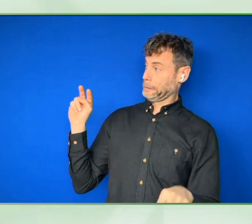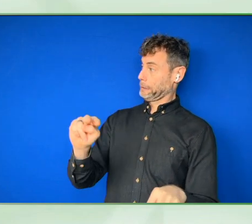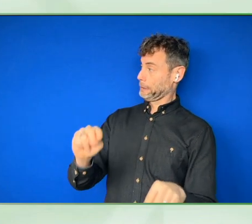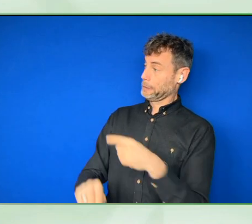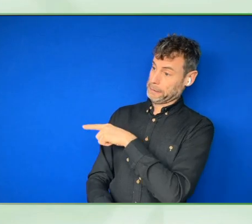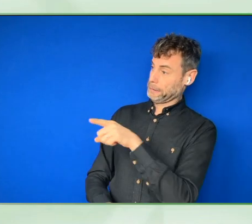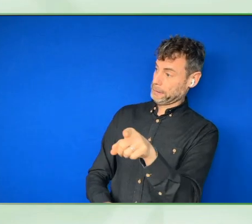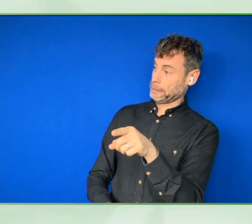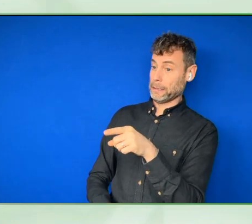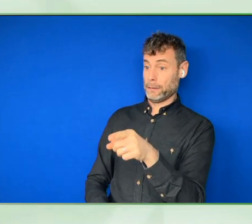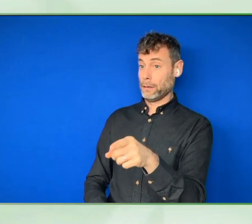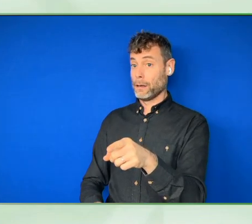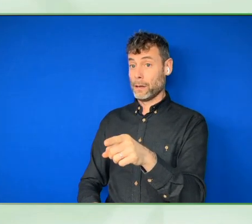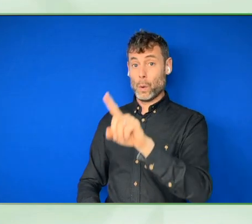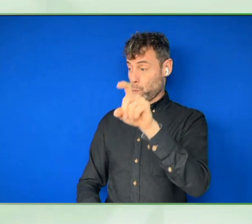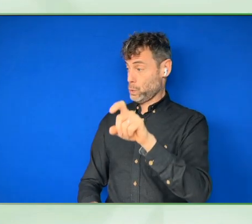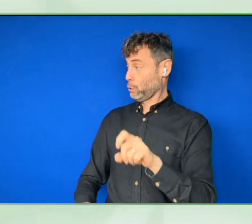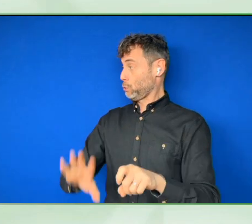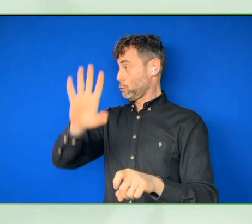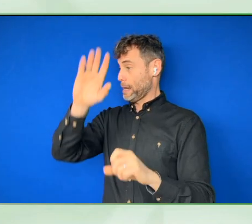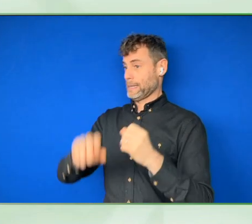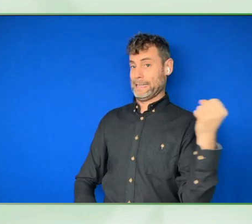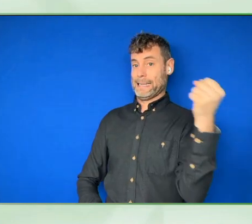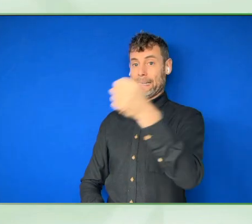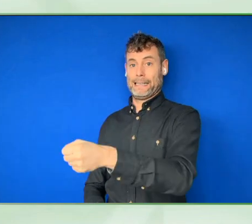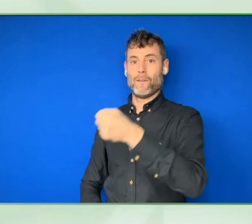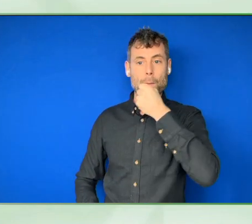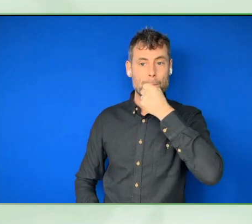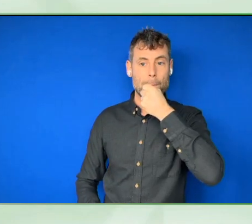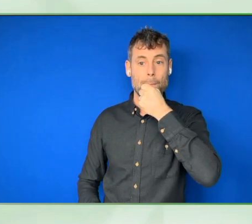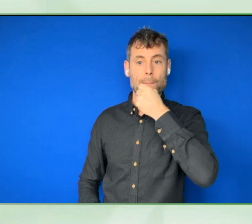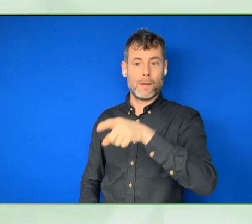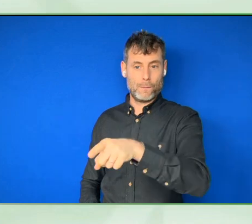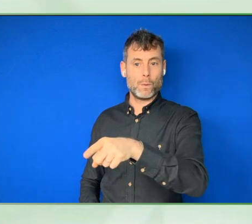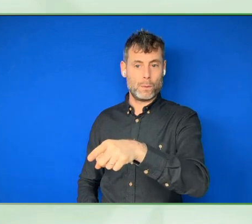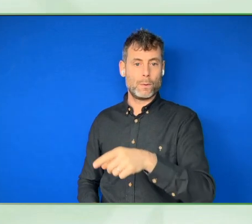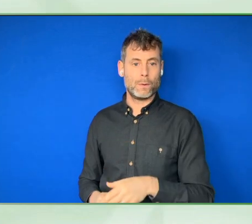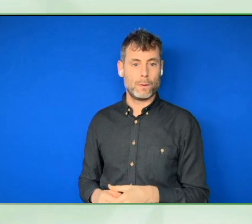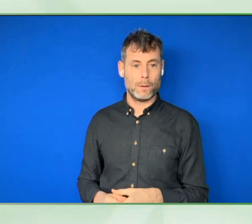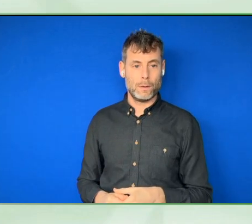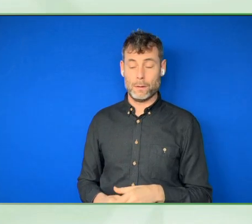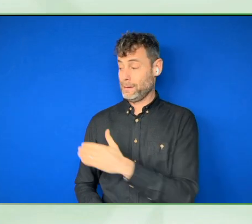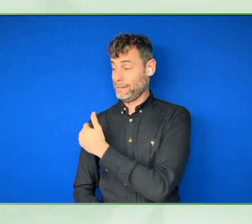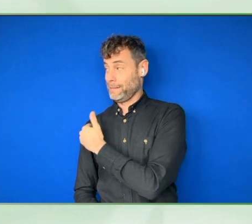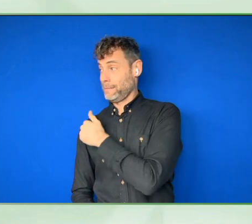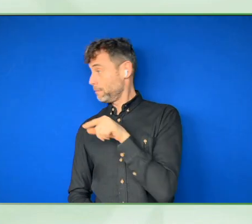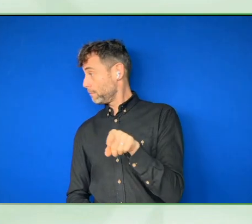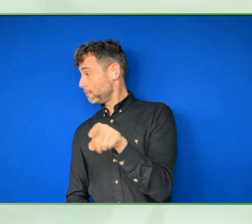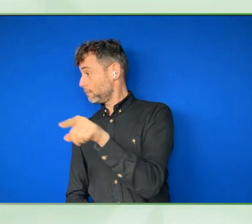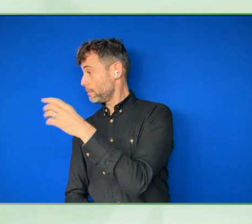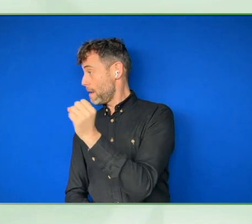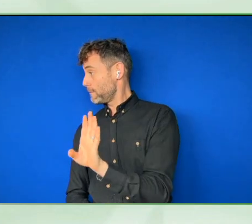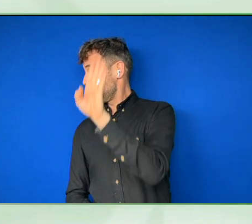raise your hand and a microphone will come to you. Farhana might tell me if there's any questions. I want to give a tip to the